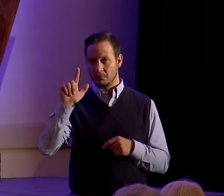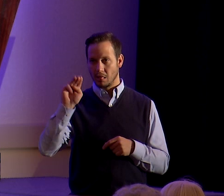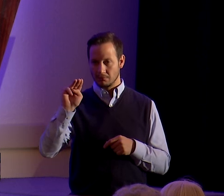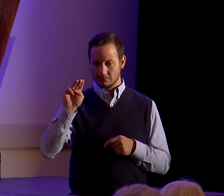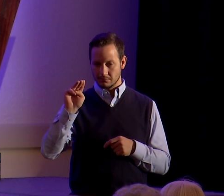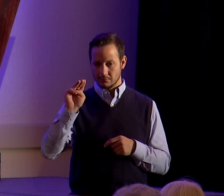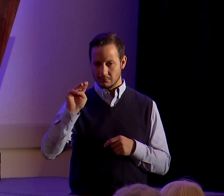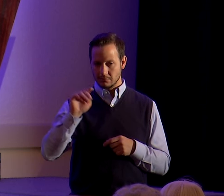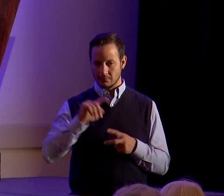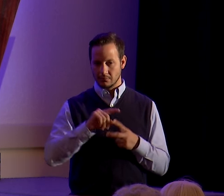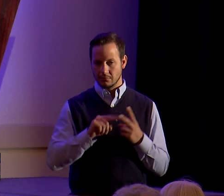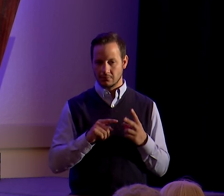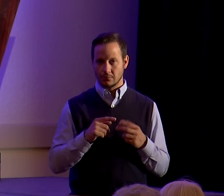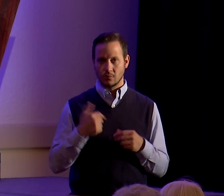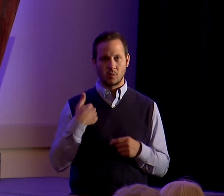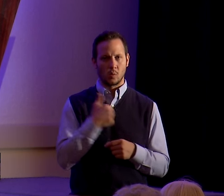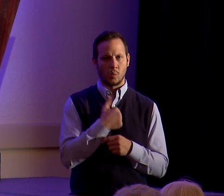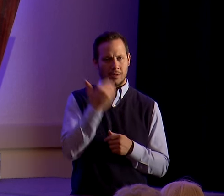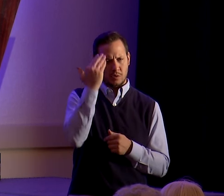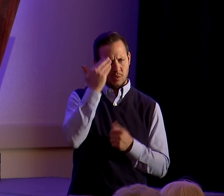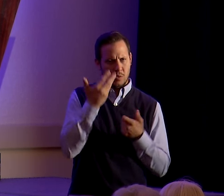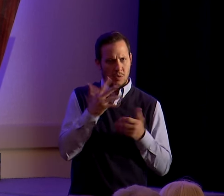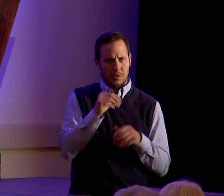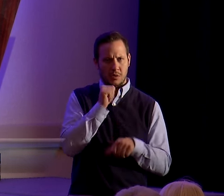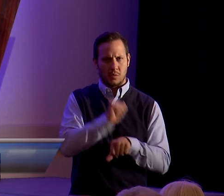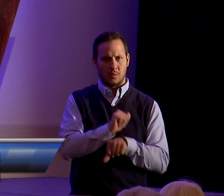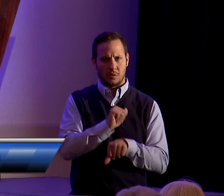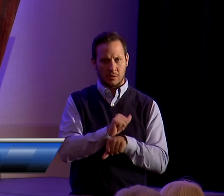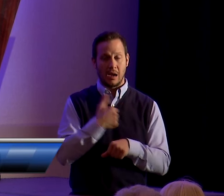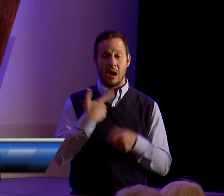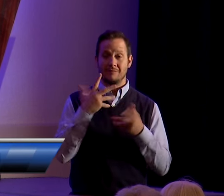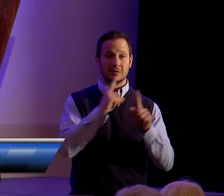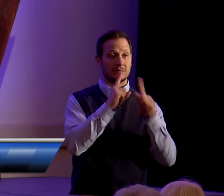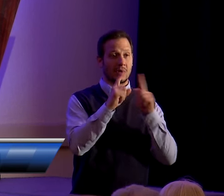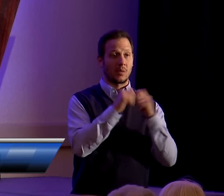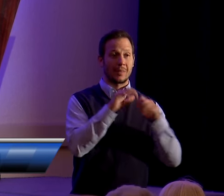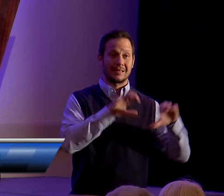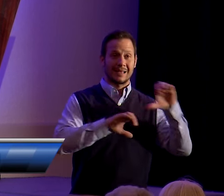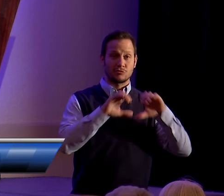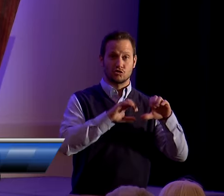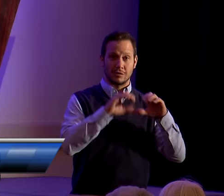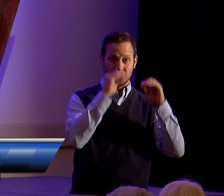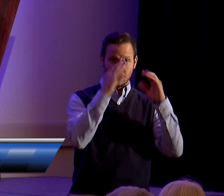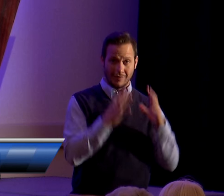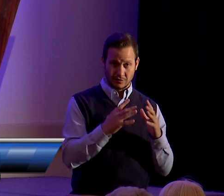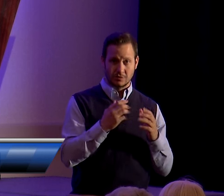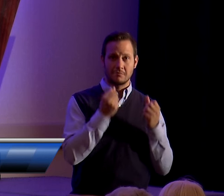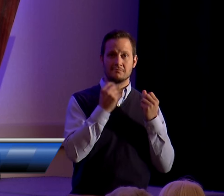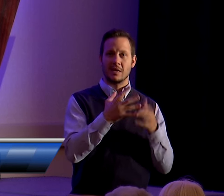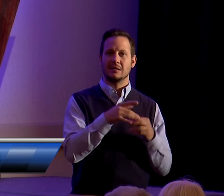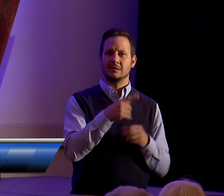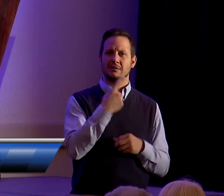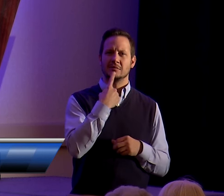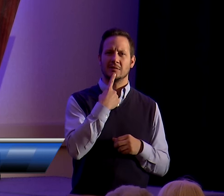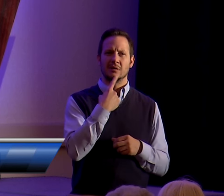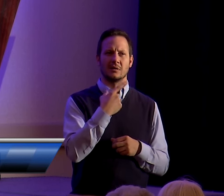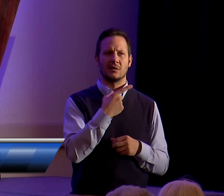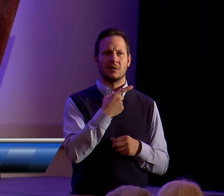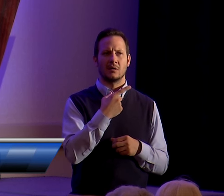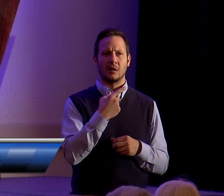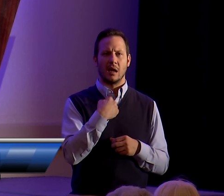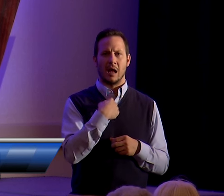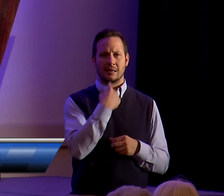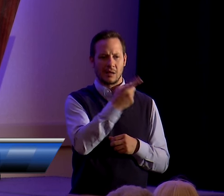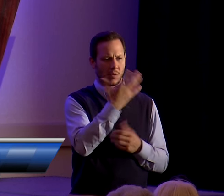Like, don't we know that doesn't work? And I've talked to chemistry professors, Chinese chemistry professors. I said, why'd you help us? You know, it's